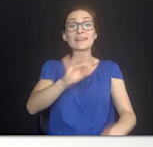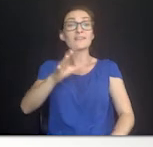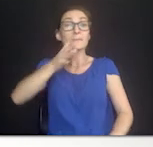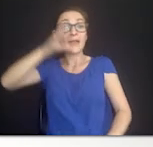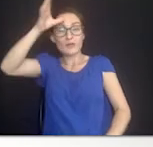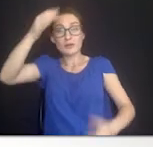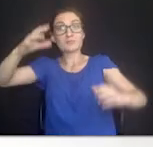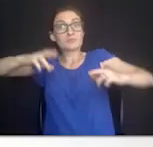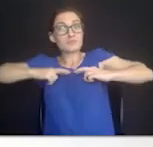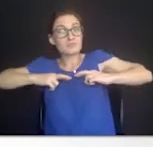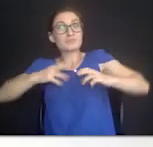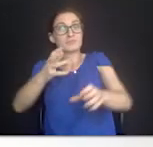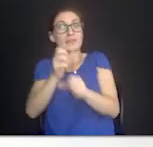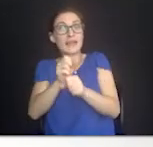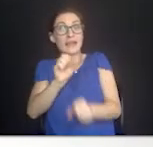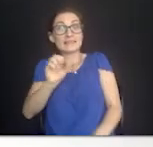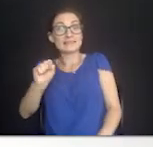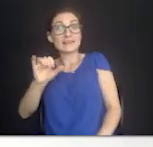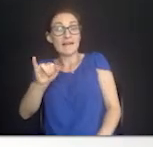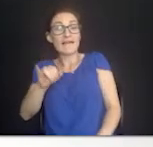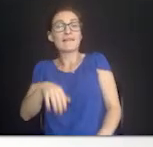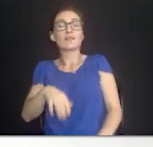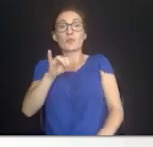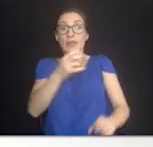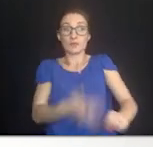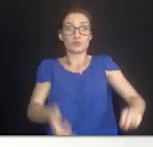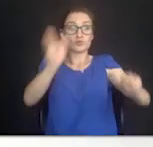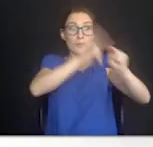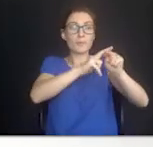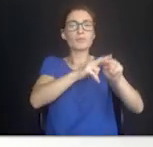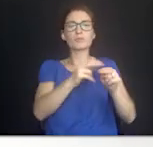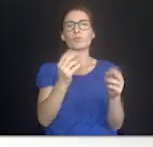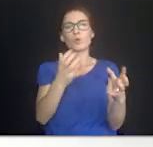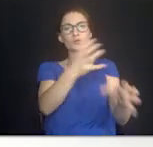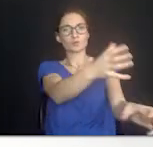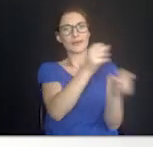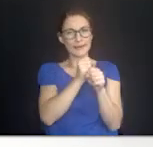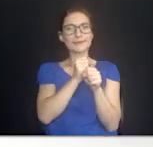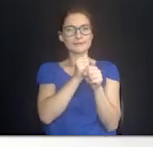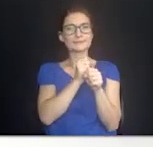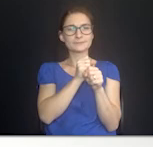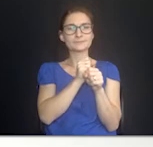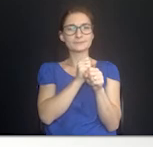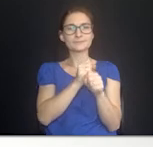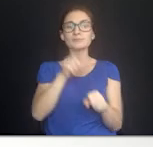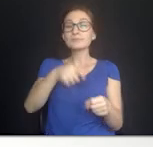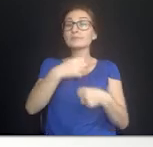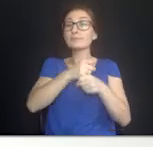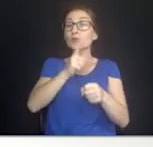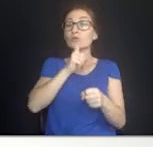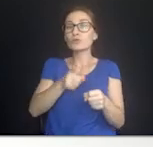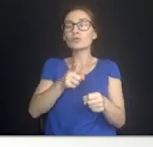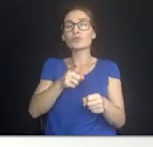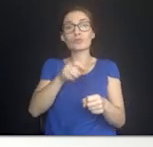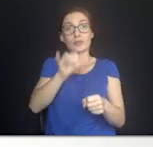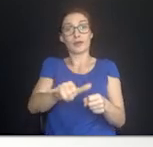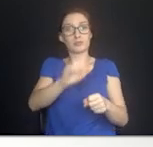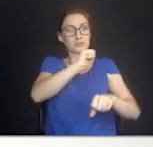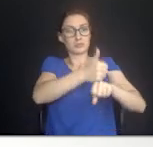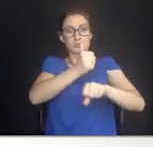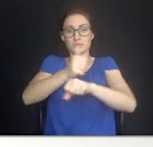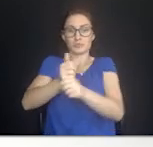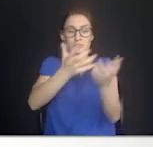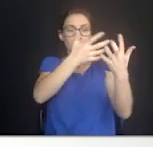certainly is a nice jump that we absolutely need to be making sure that we're getting, and we need to make sure that these things are in line so that